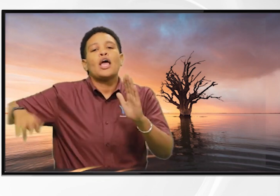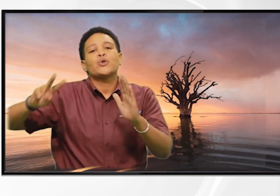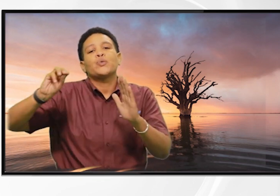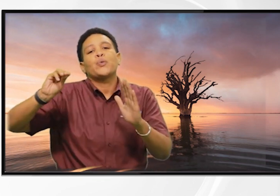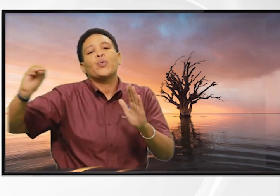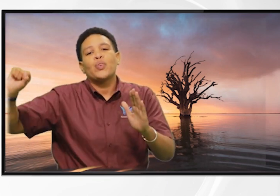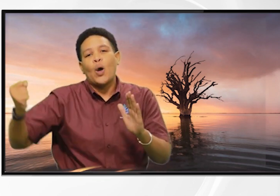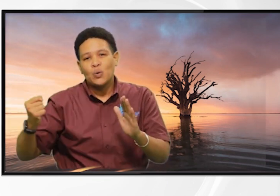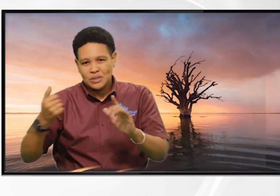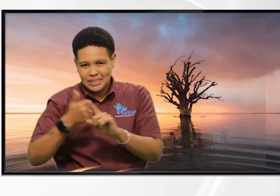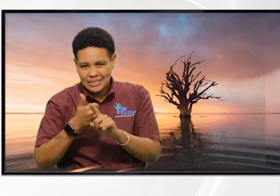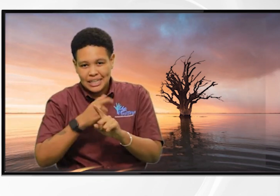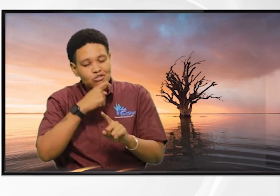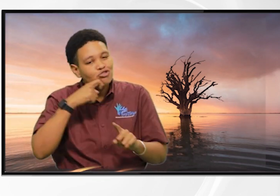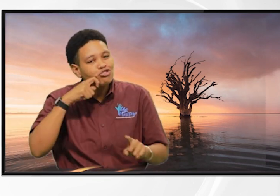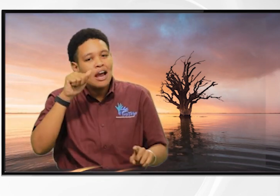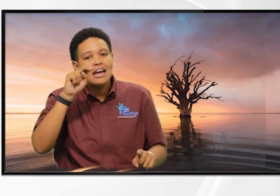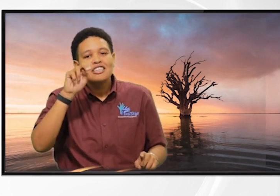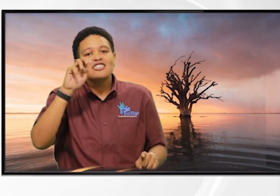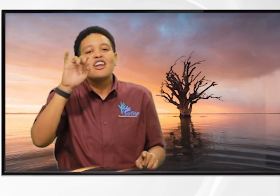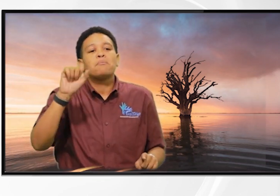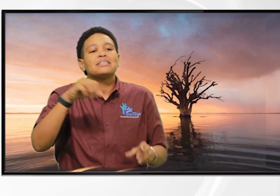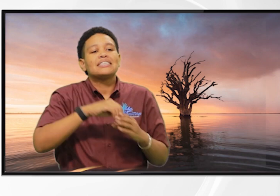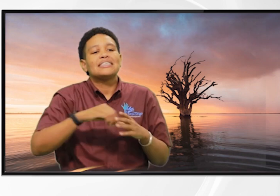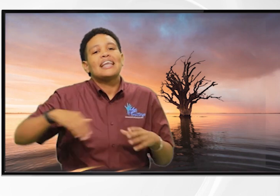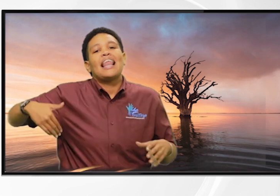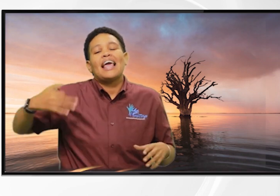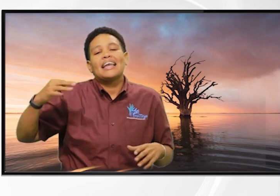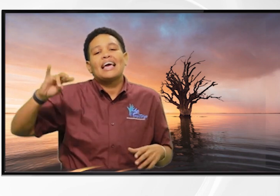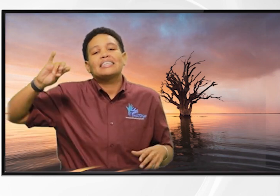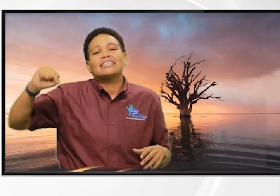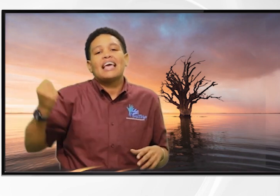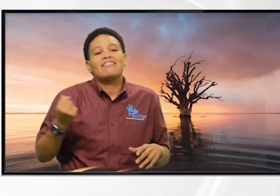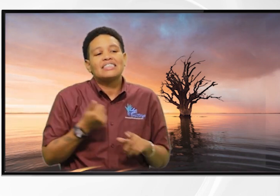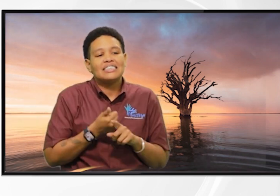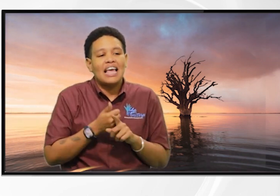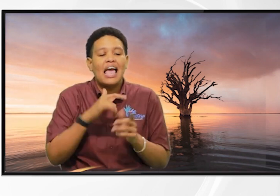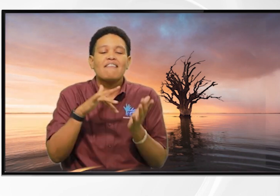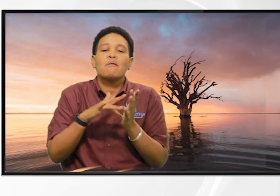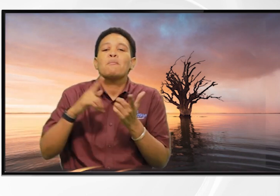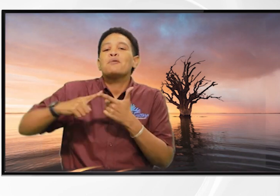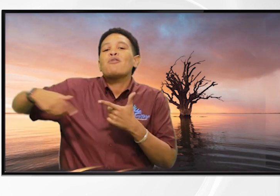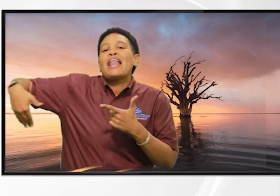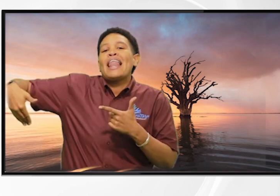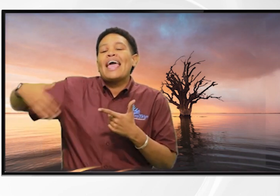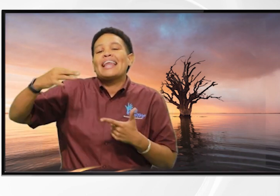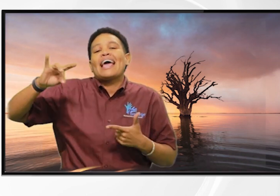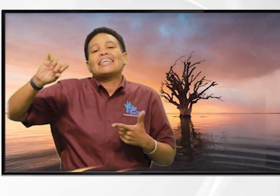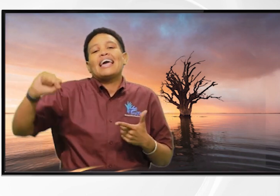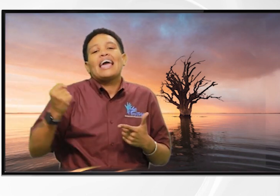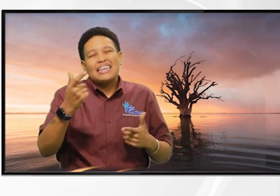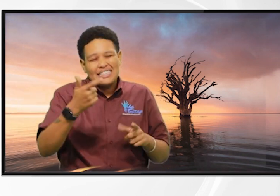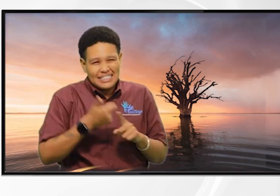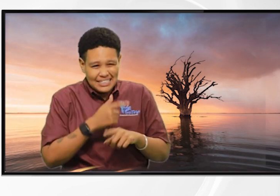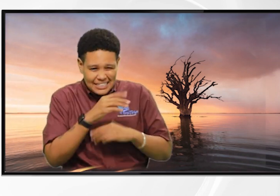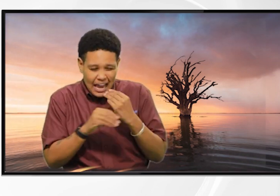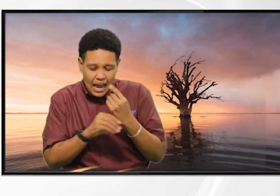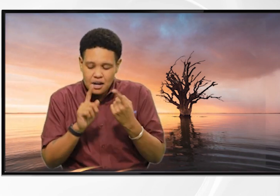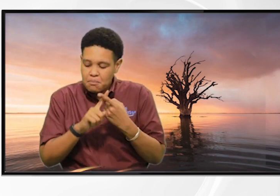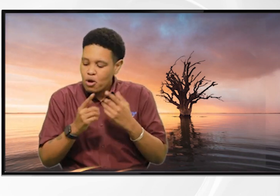2000s, dry anomalies in the late 1970s, mid and late 1980s,